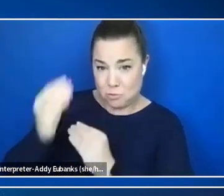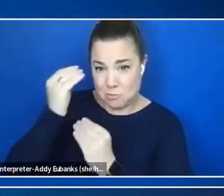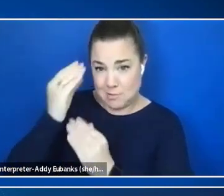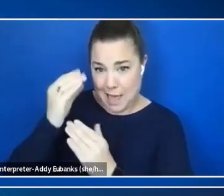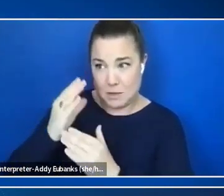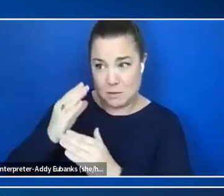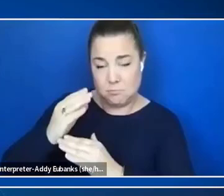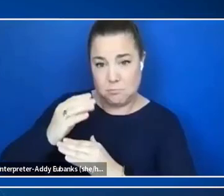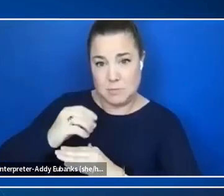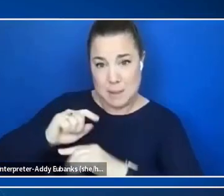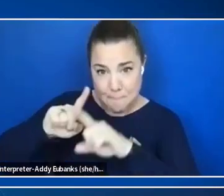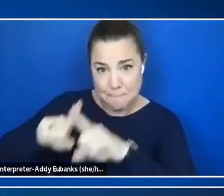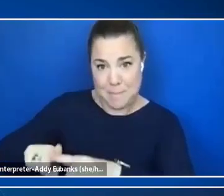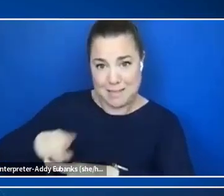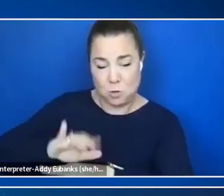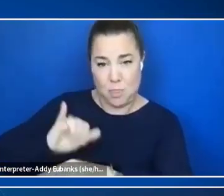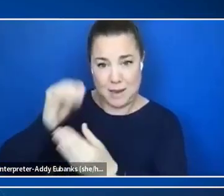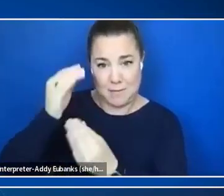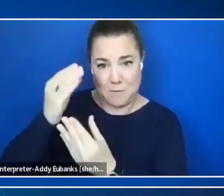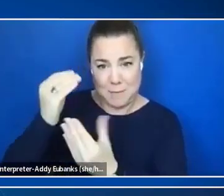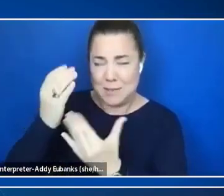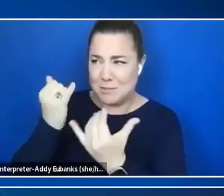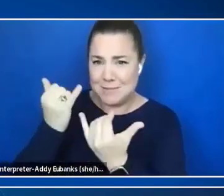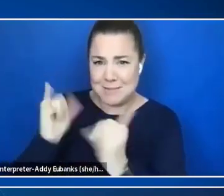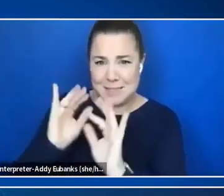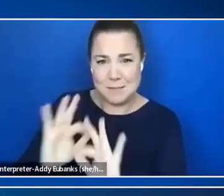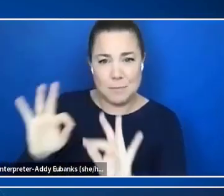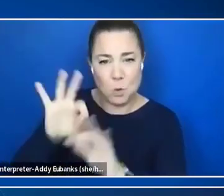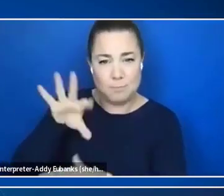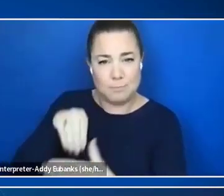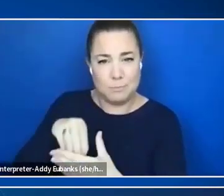based on, is still an important component of review.